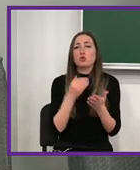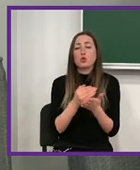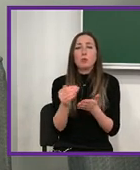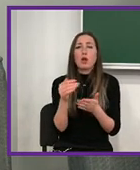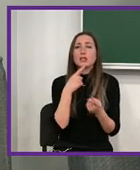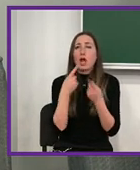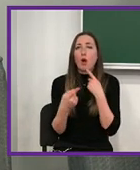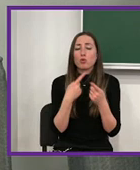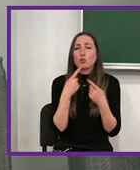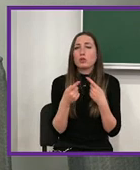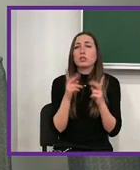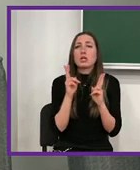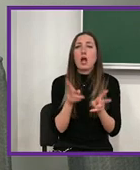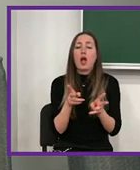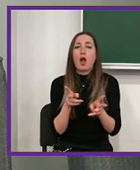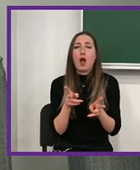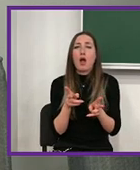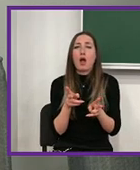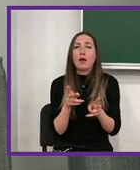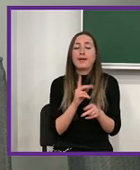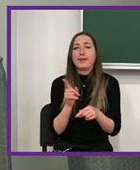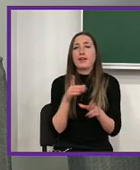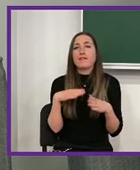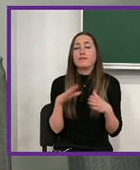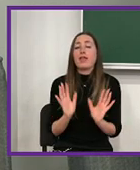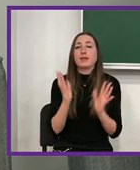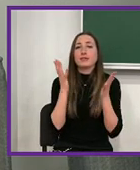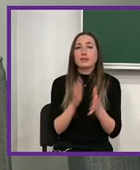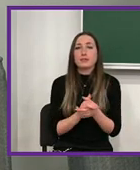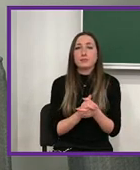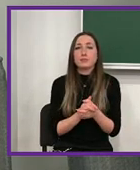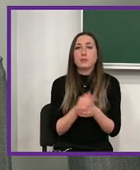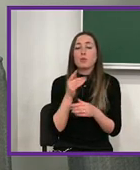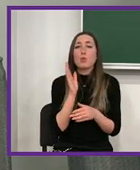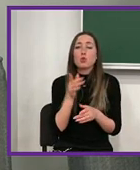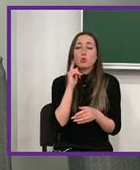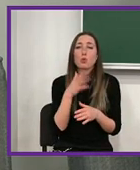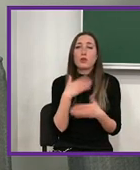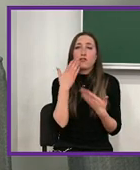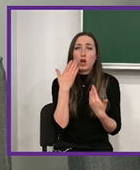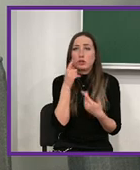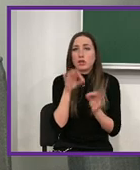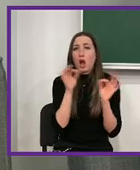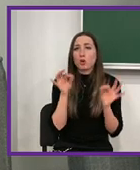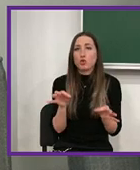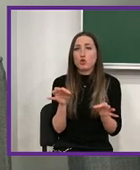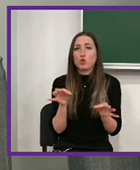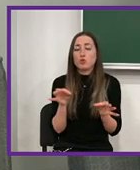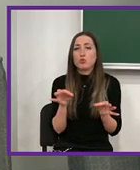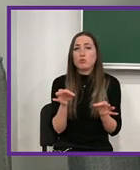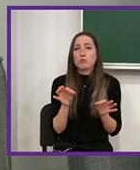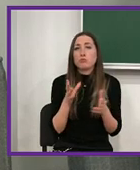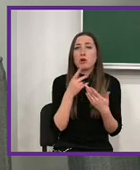off and then you put it in a drawer and you're finished. But That will not help the